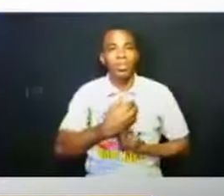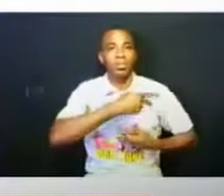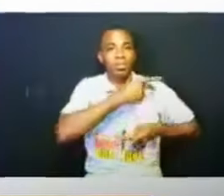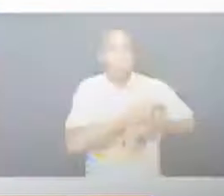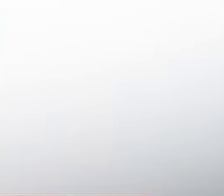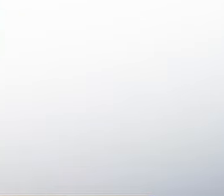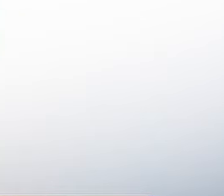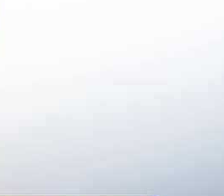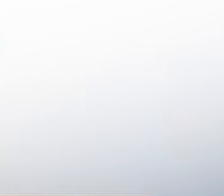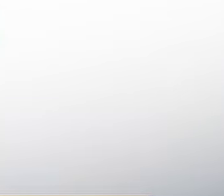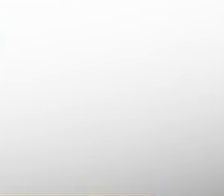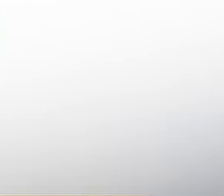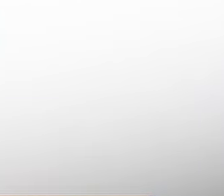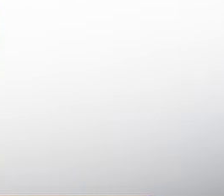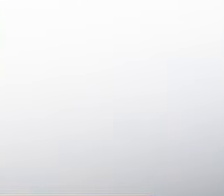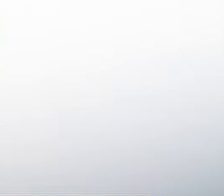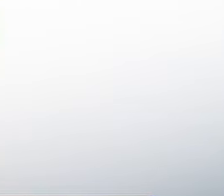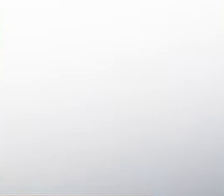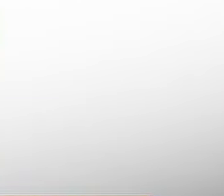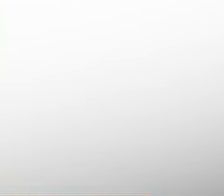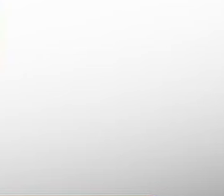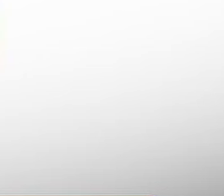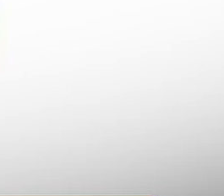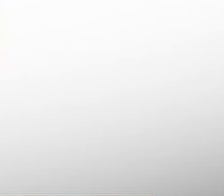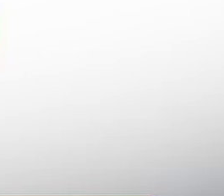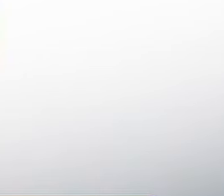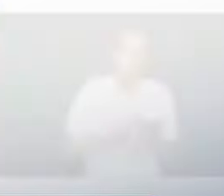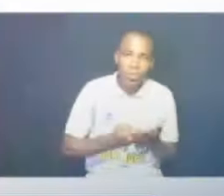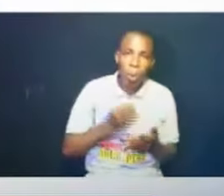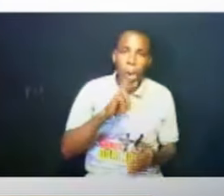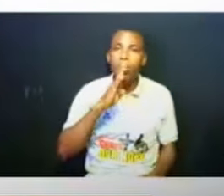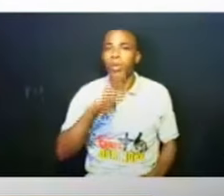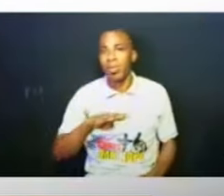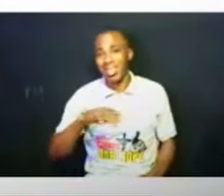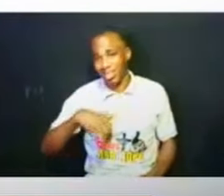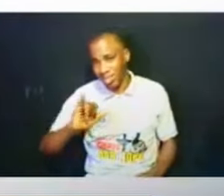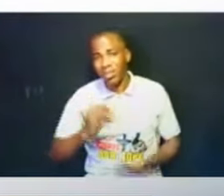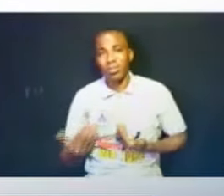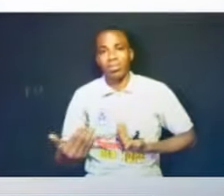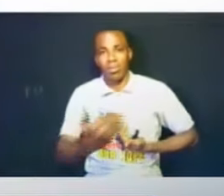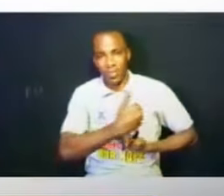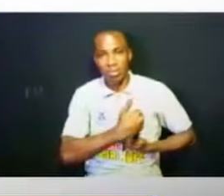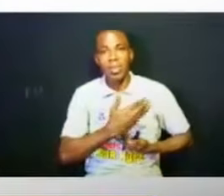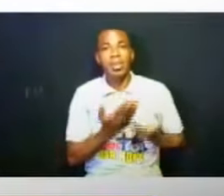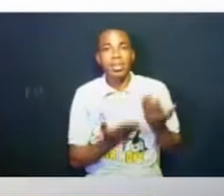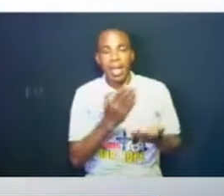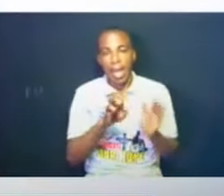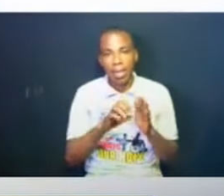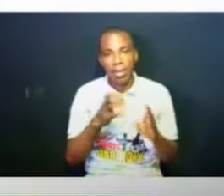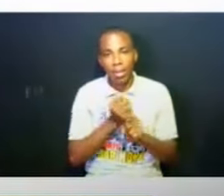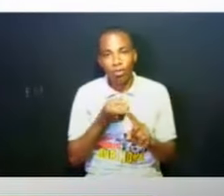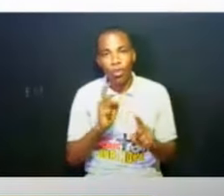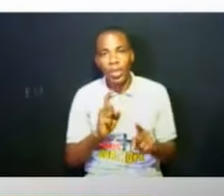hearts. It may be good or evil, but we are gathering. We pick some from our parents,